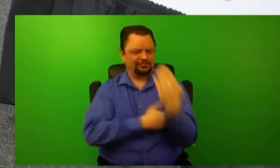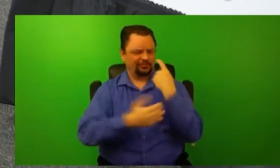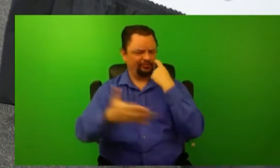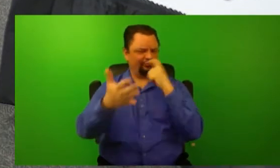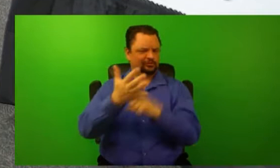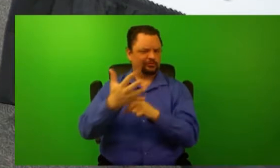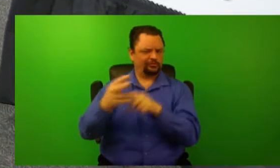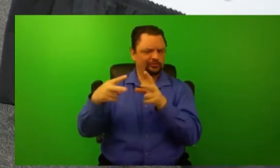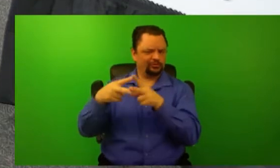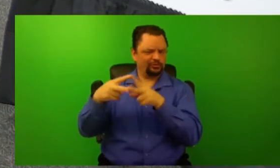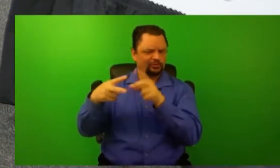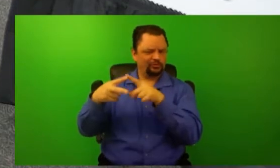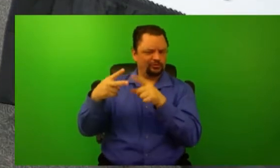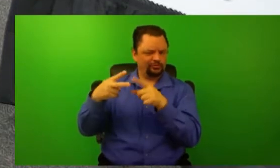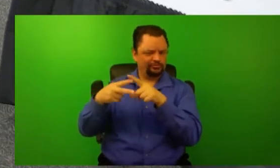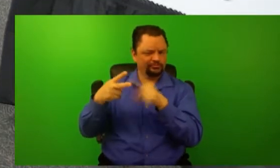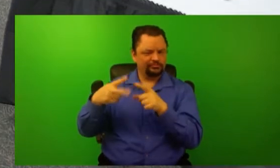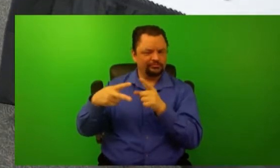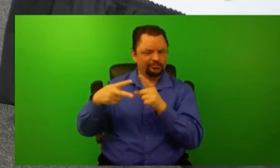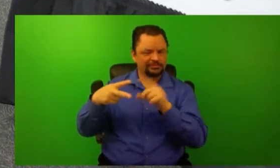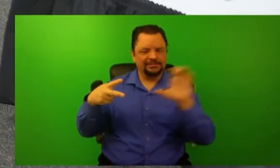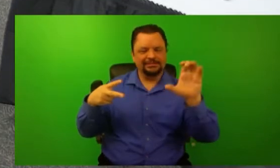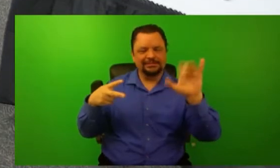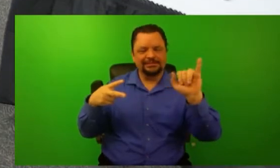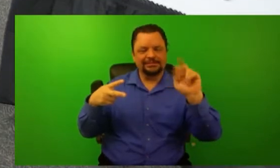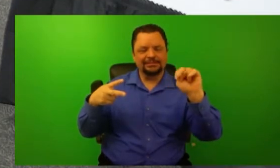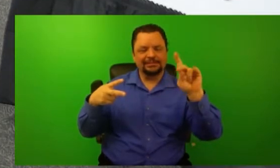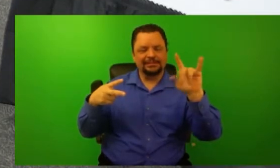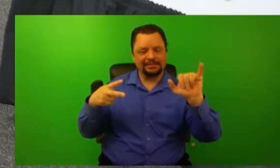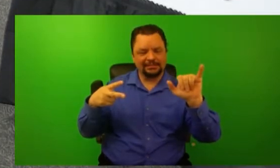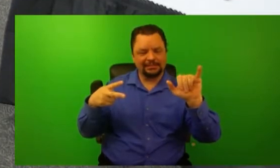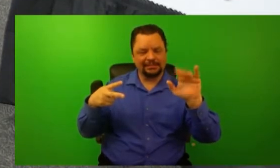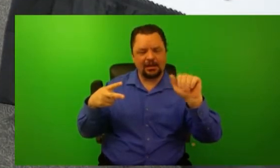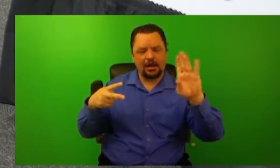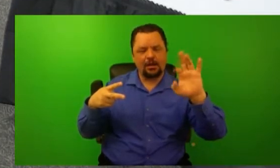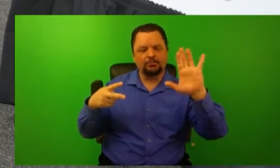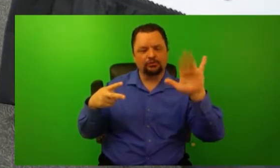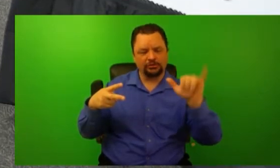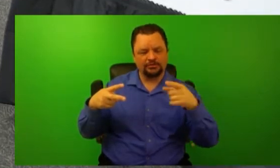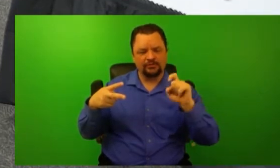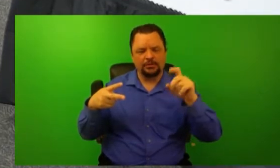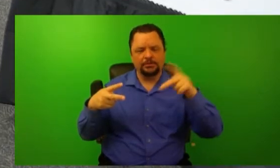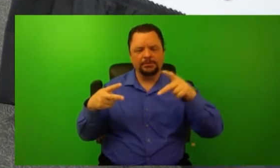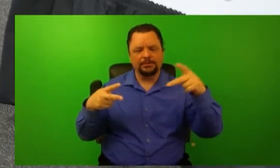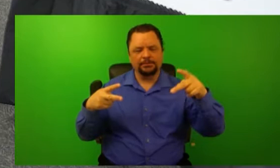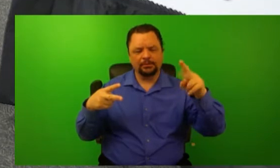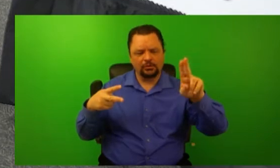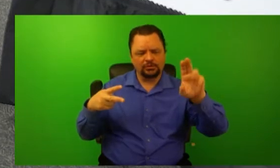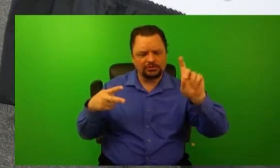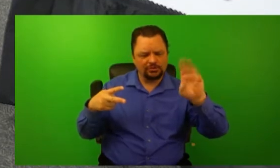Cindy Aubrey and the team from Pikes Peak United Way. So Cindy, if you'd like to come up.